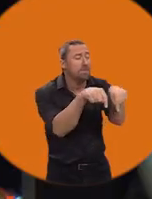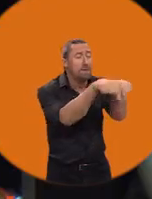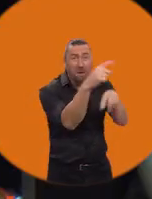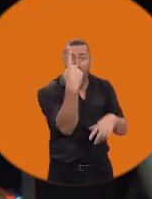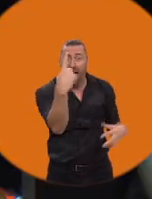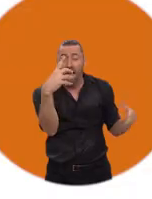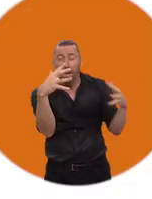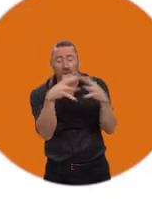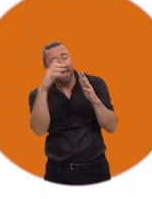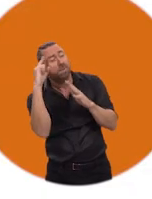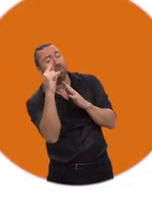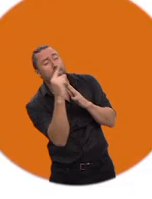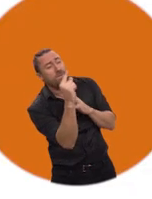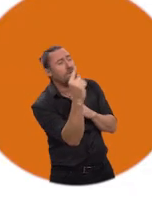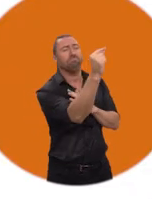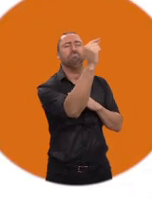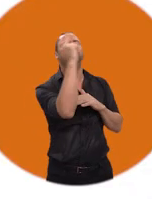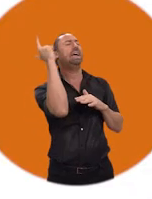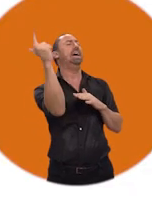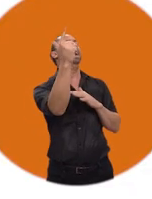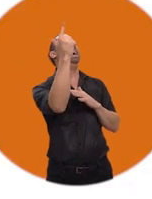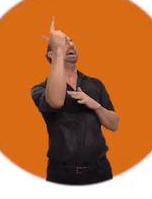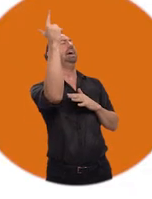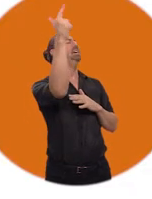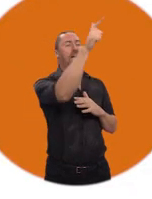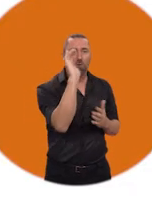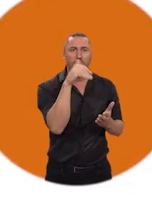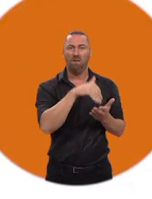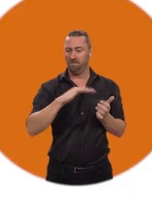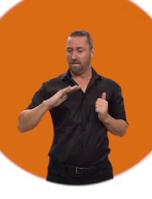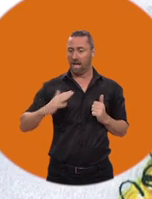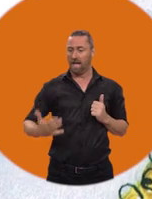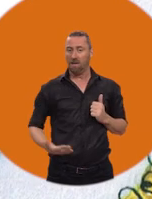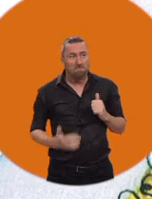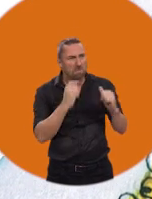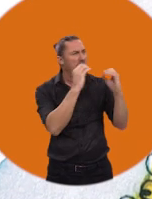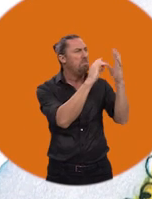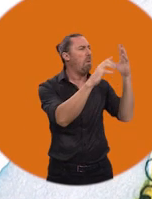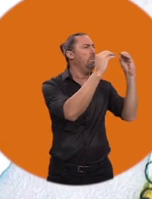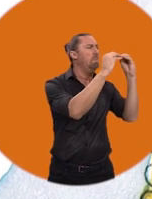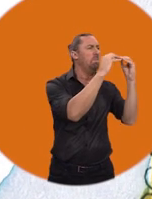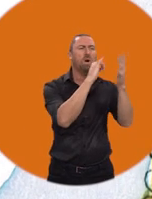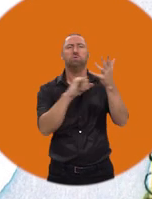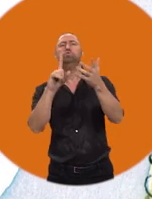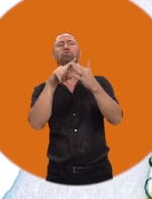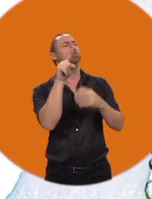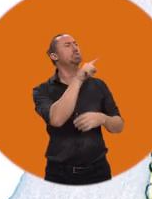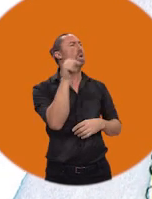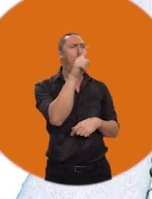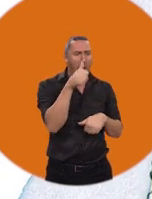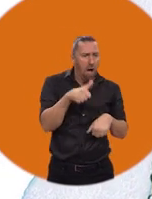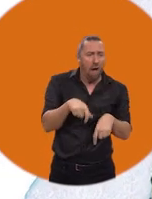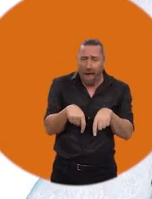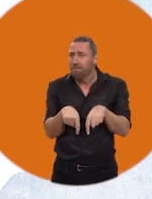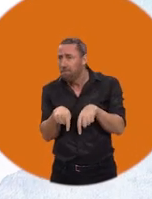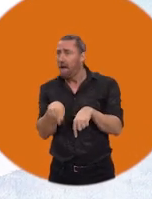that week. He ended up somewhere beyond Humpty Doo, on an egg farm with Bob and his lovely wife Sue.